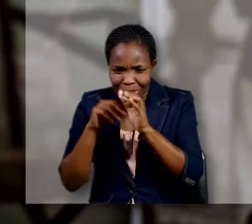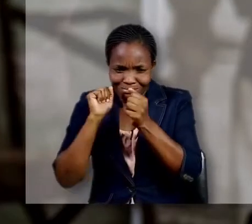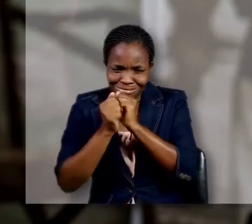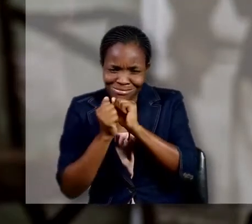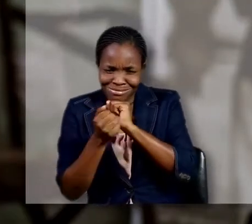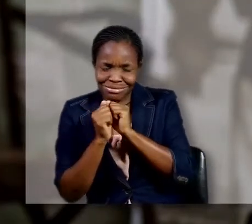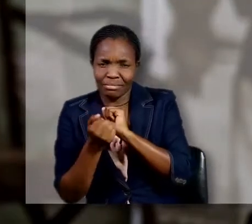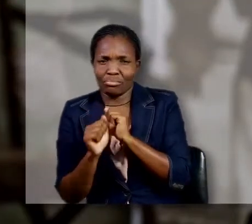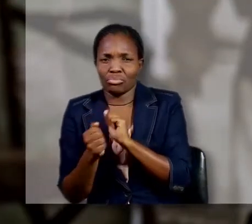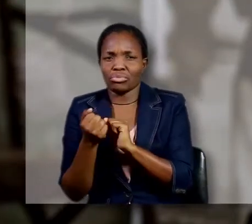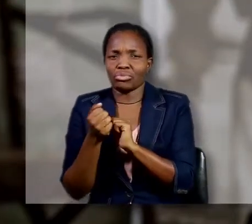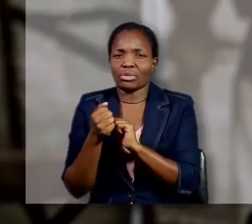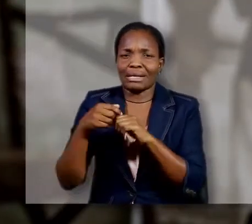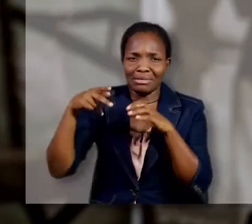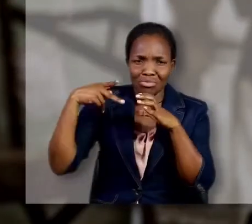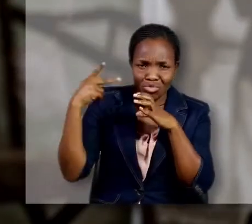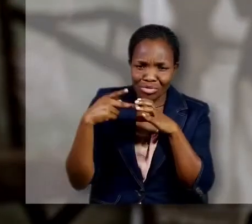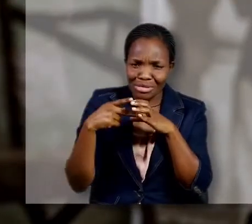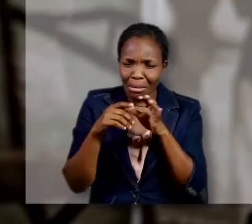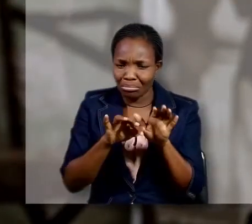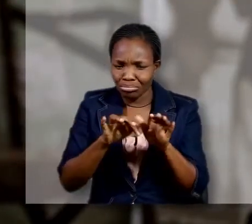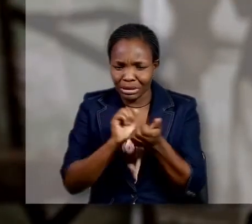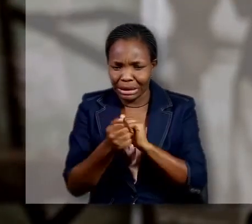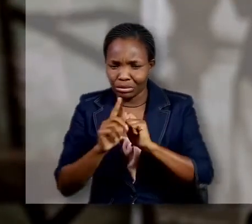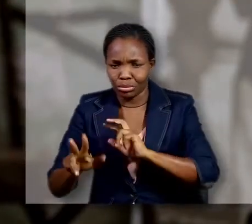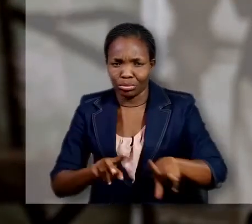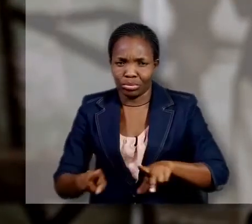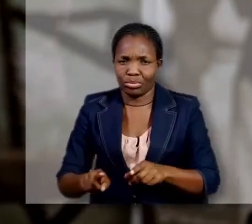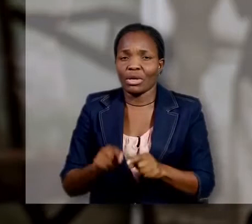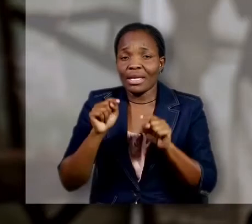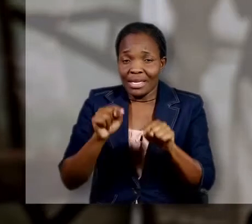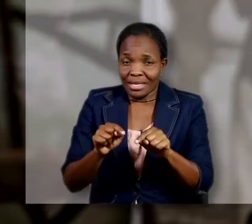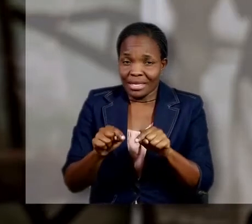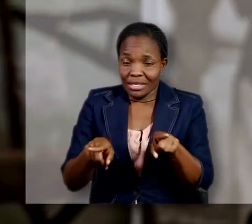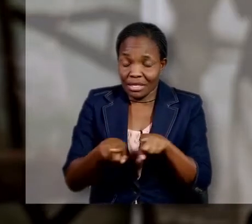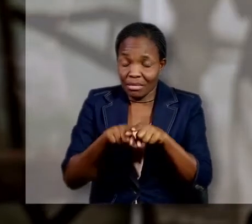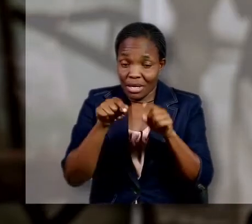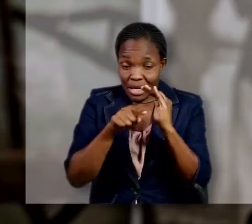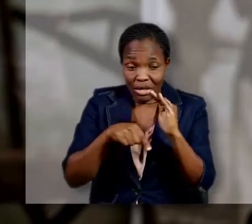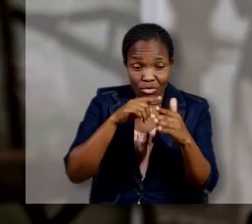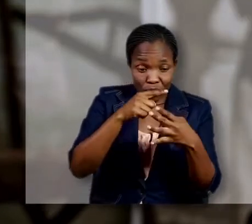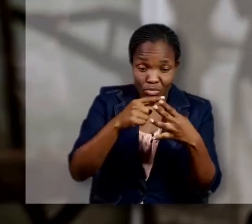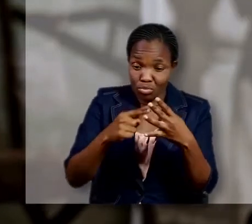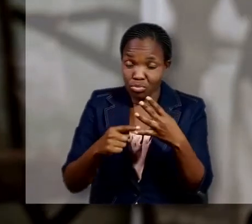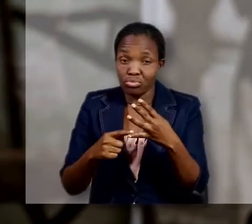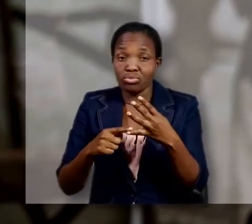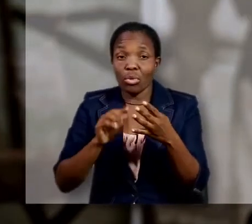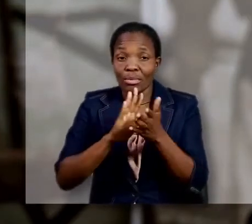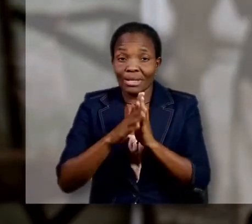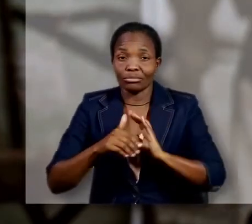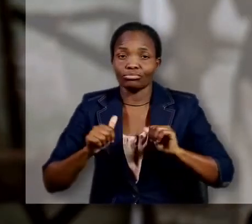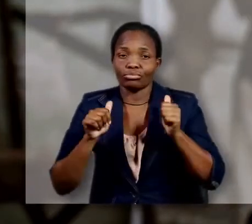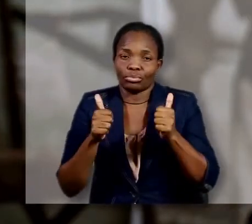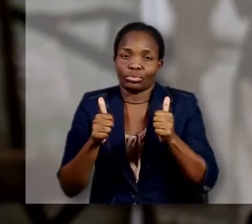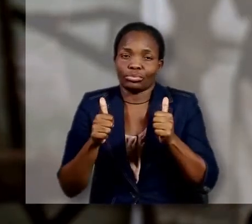actions make those countries imperfect or flawed democracies. America's Economist Intelligence Unit has